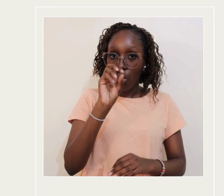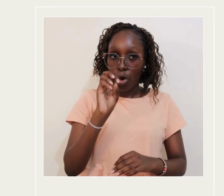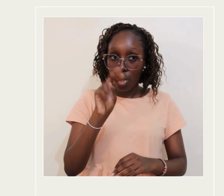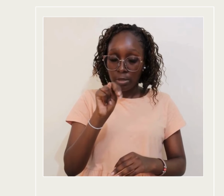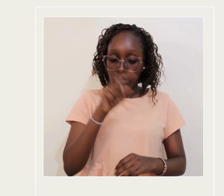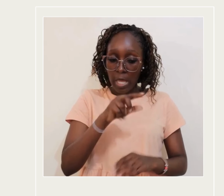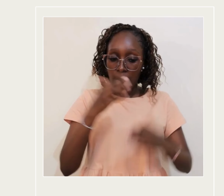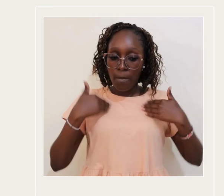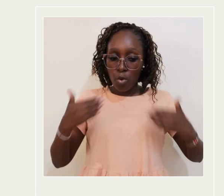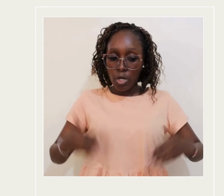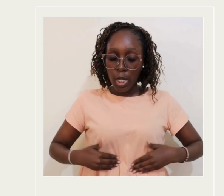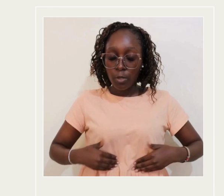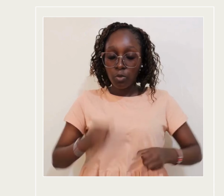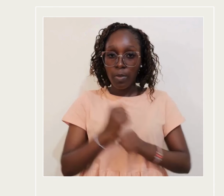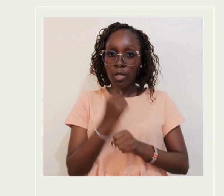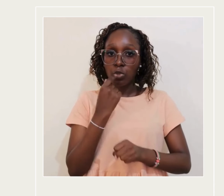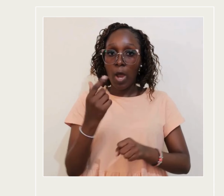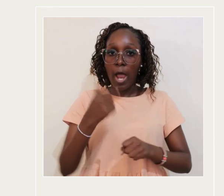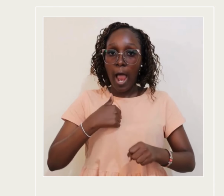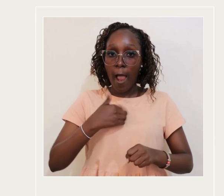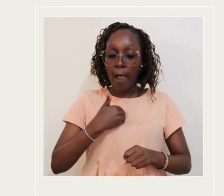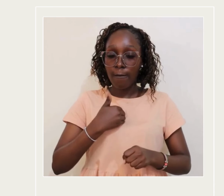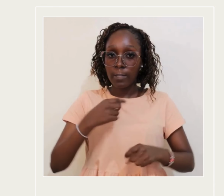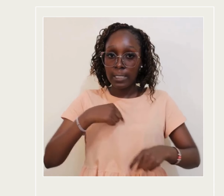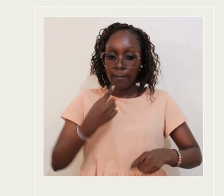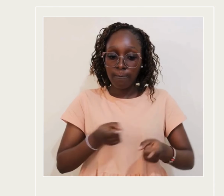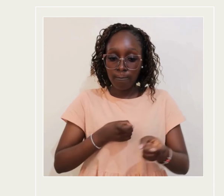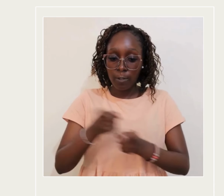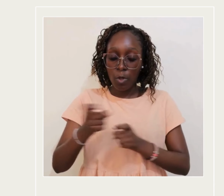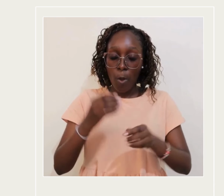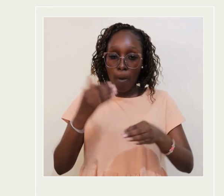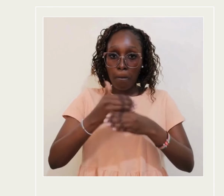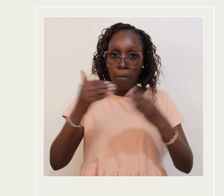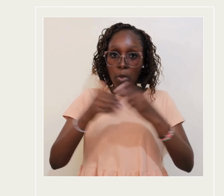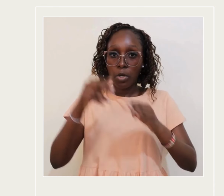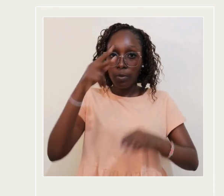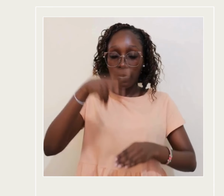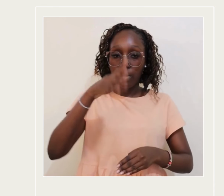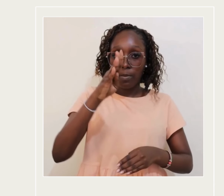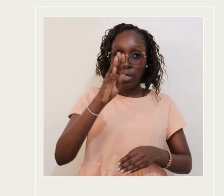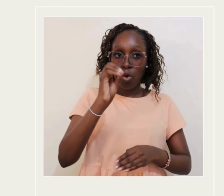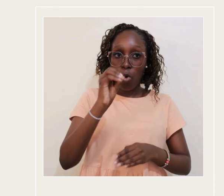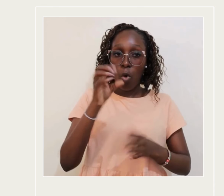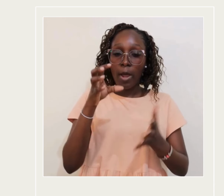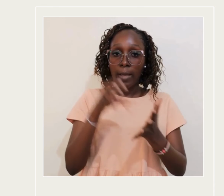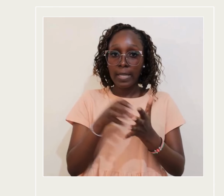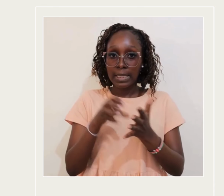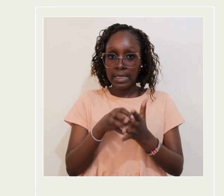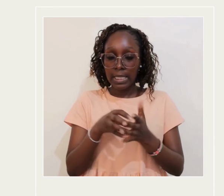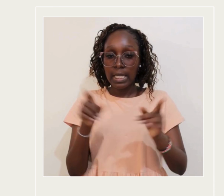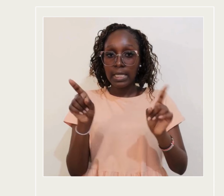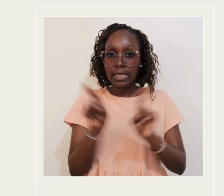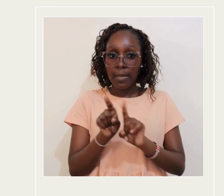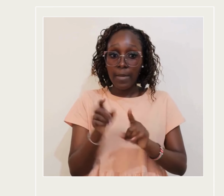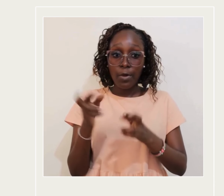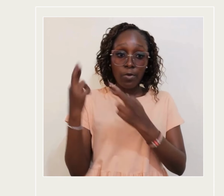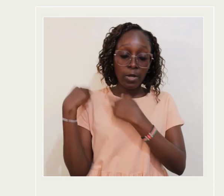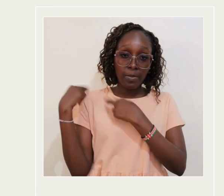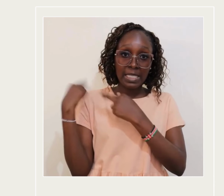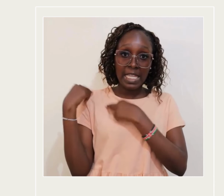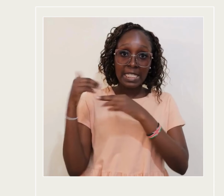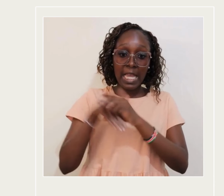to promote effective self-regulation, build PBO capacity, and represent the sector in